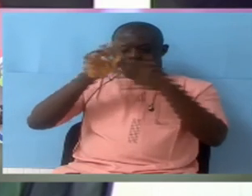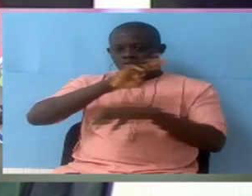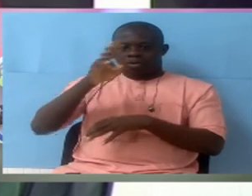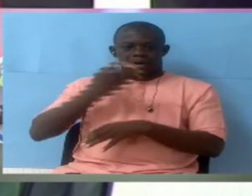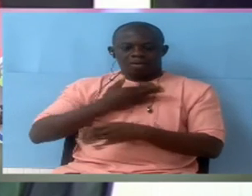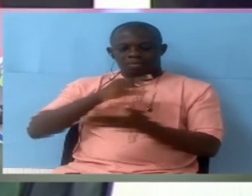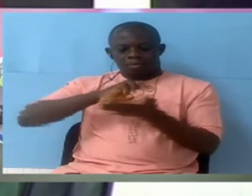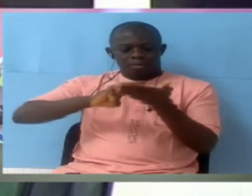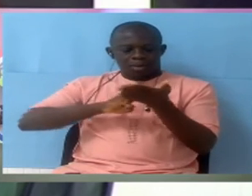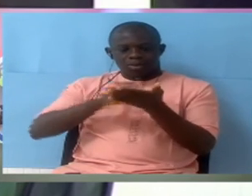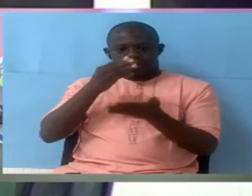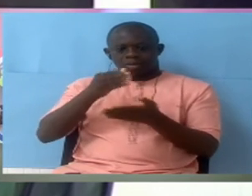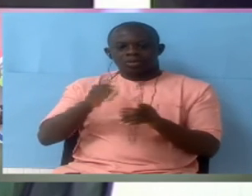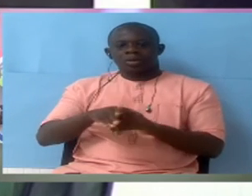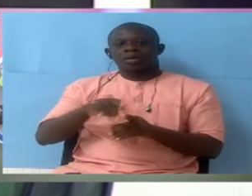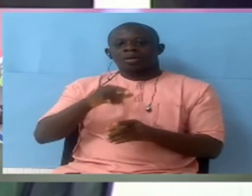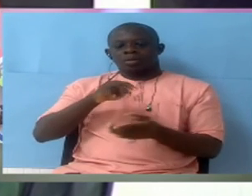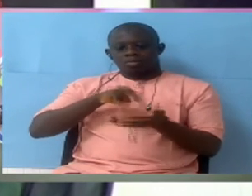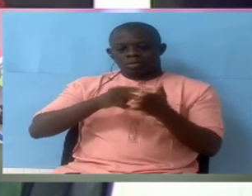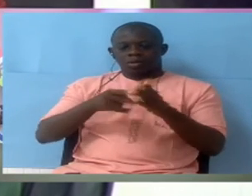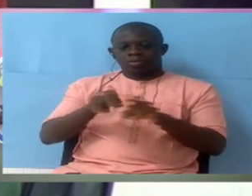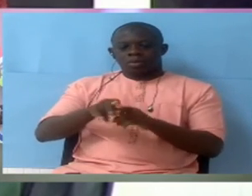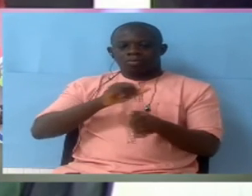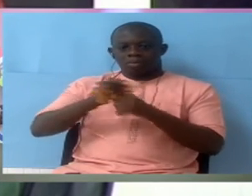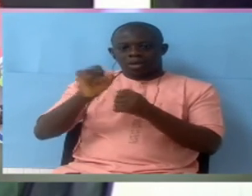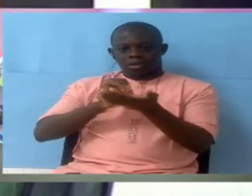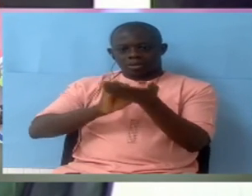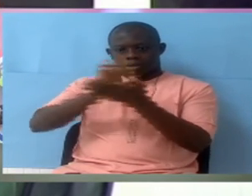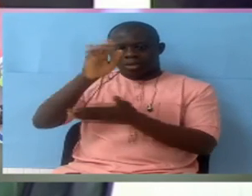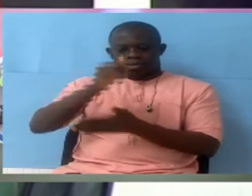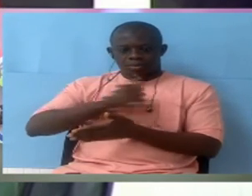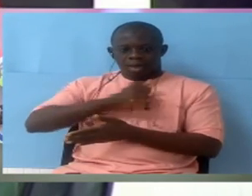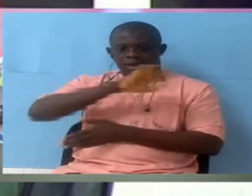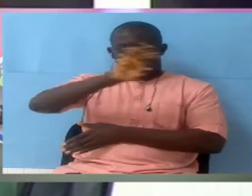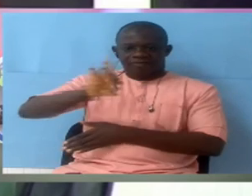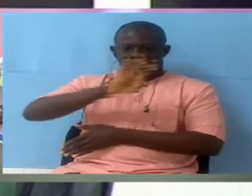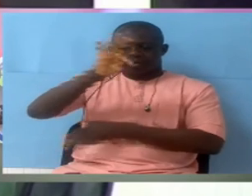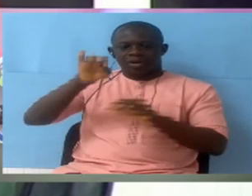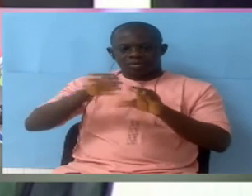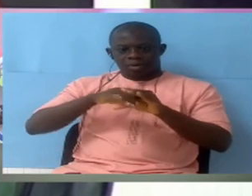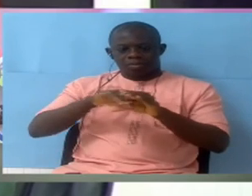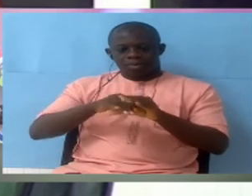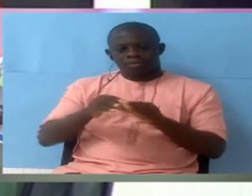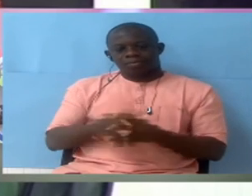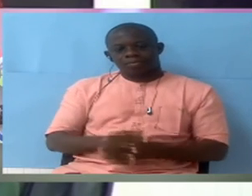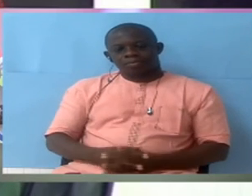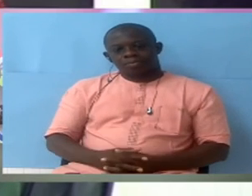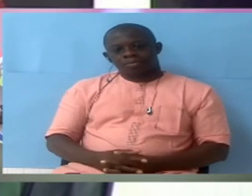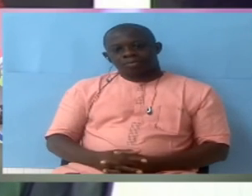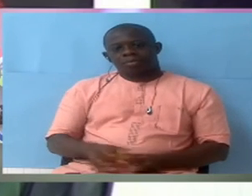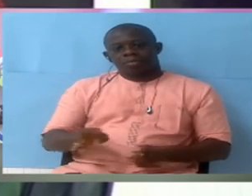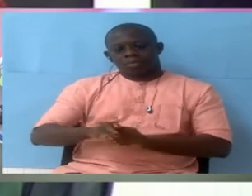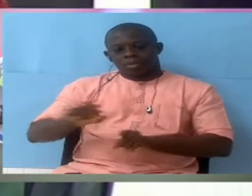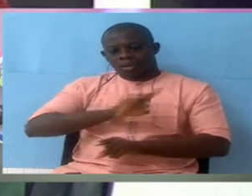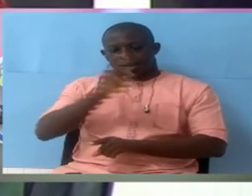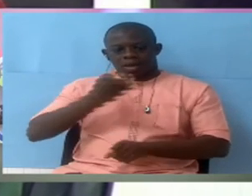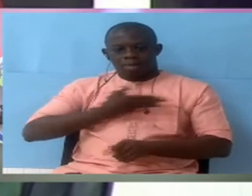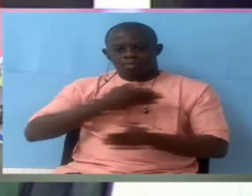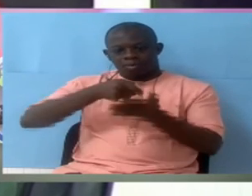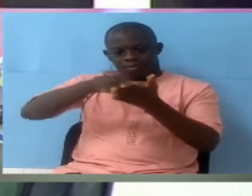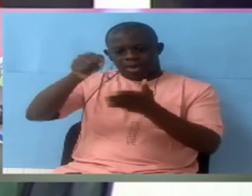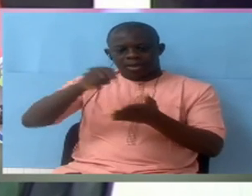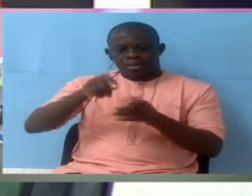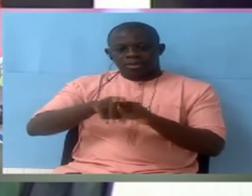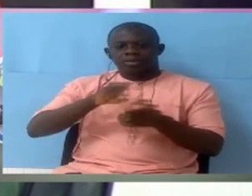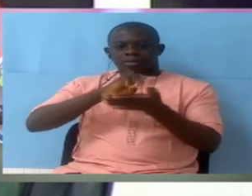one garab yoyu. So I have to send it to my family. Dama am pour yone ko suma mbokay. They have to buy it for me.